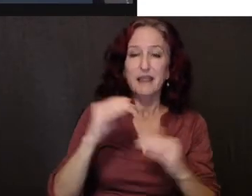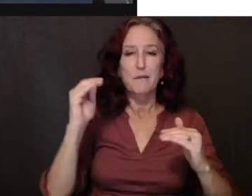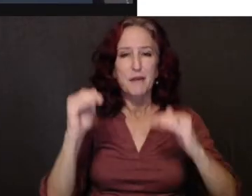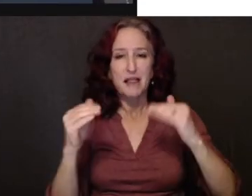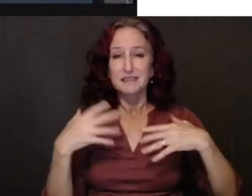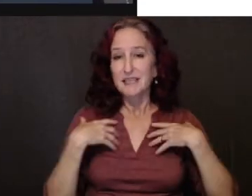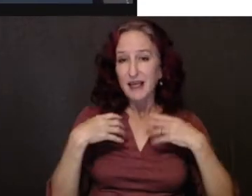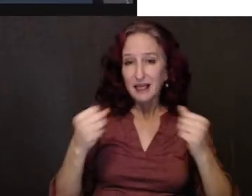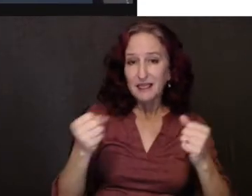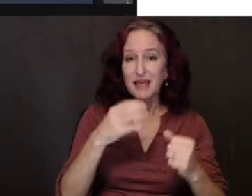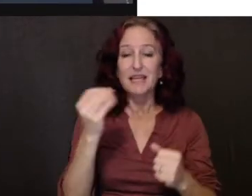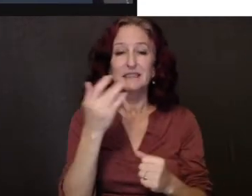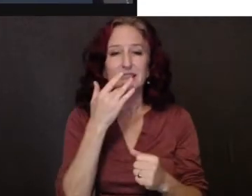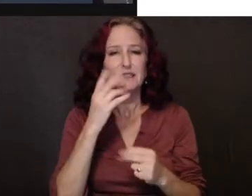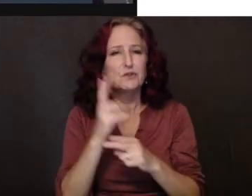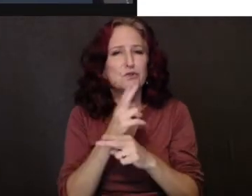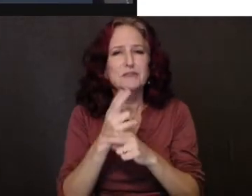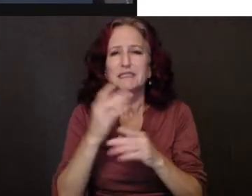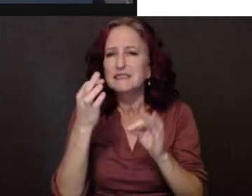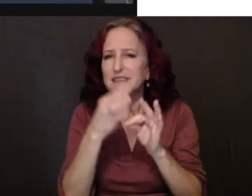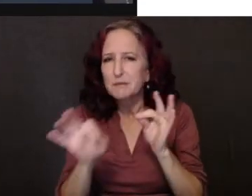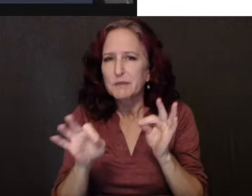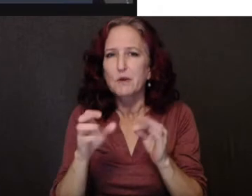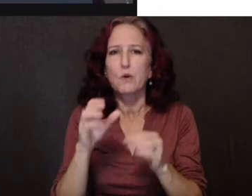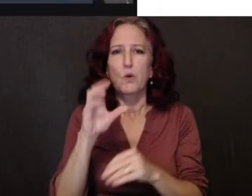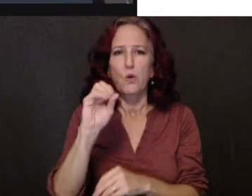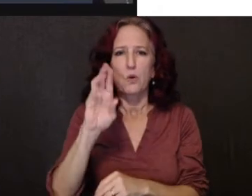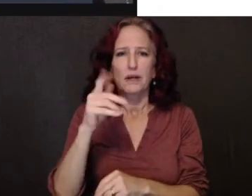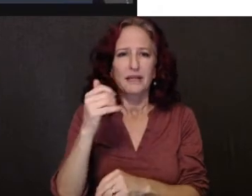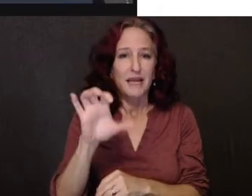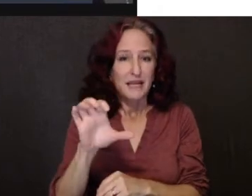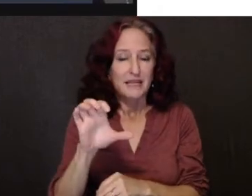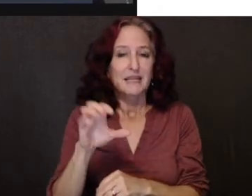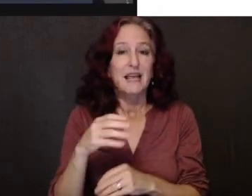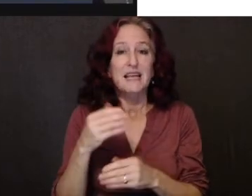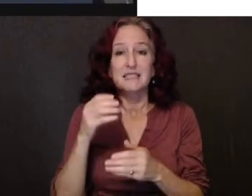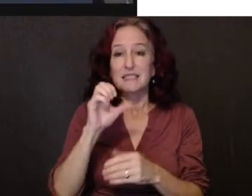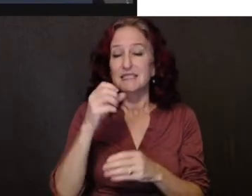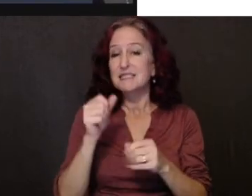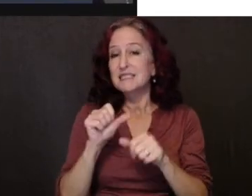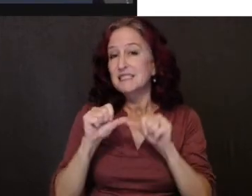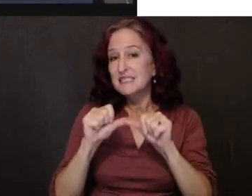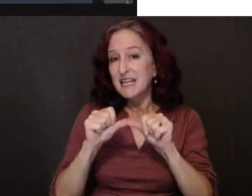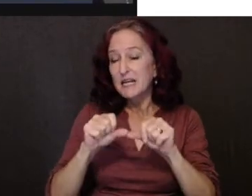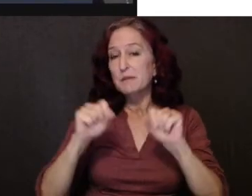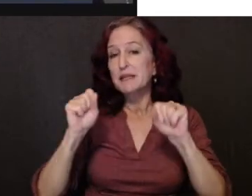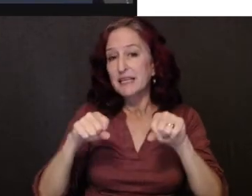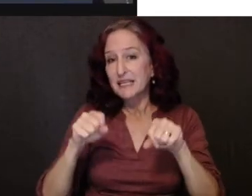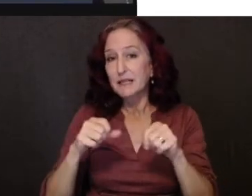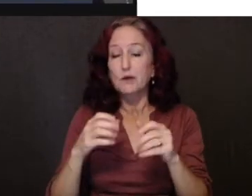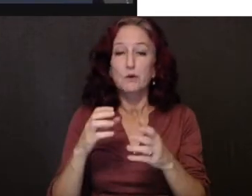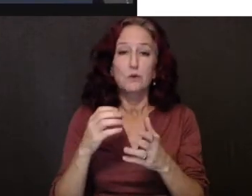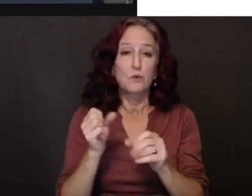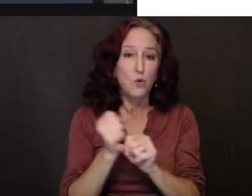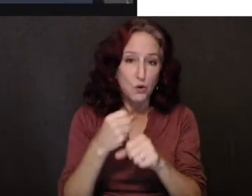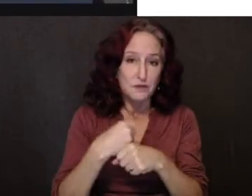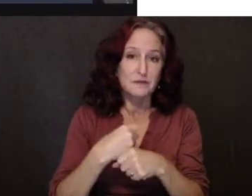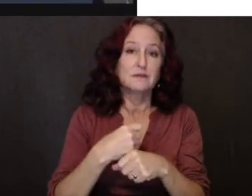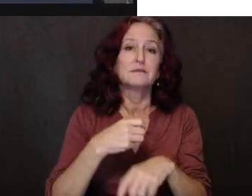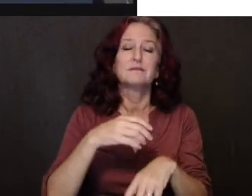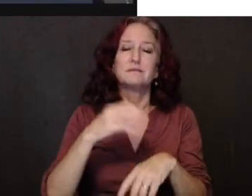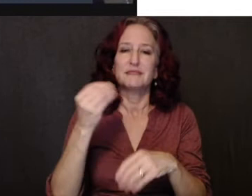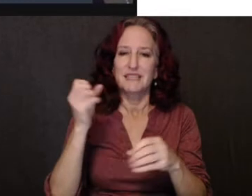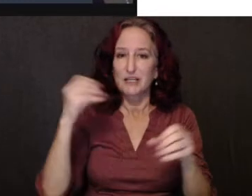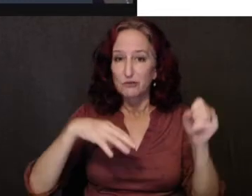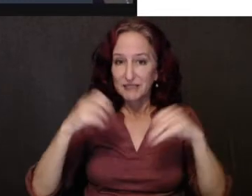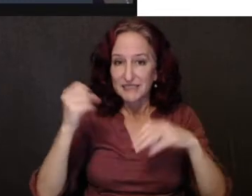led to the creation of her business, Shrew's Kitchen, where she aims to provide vegan cakes that balance health and taste using